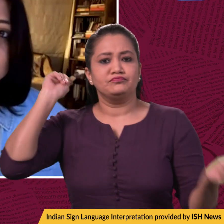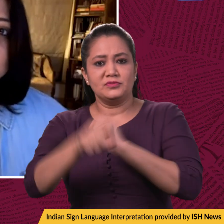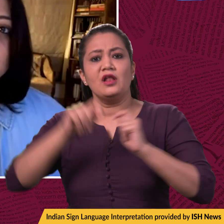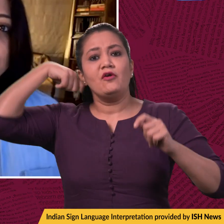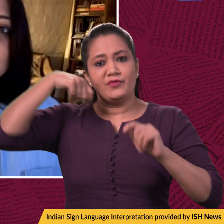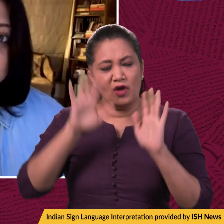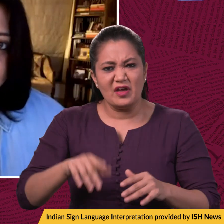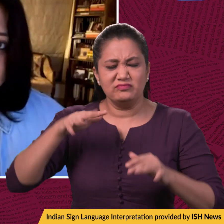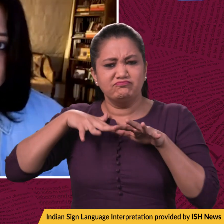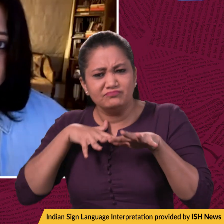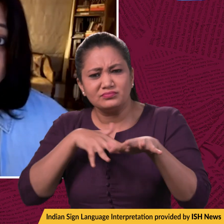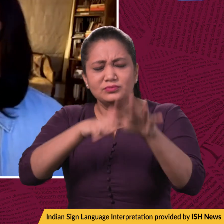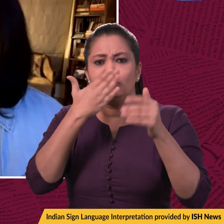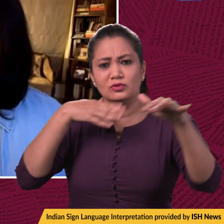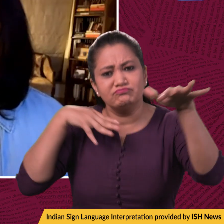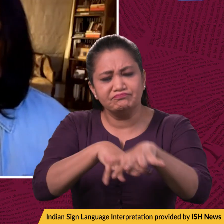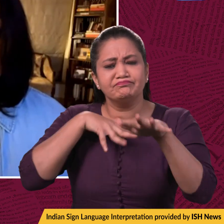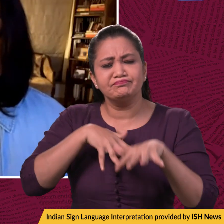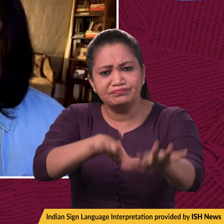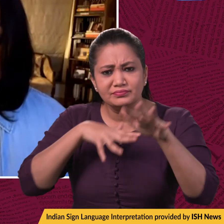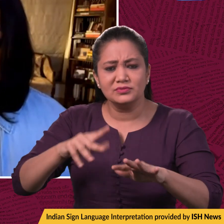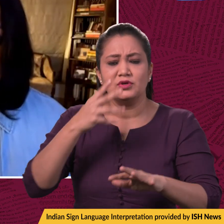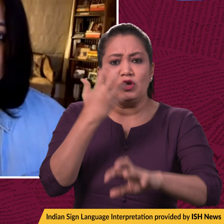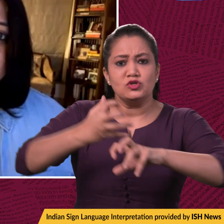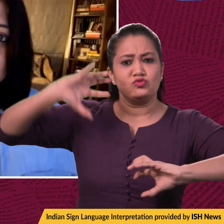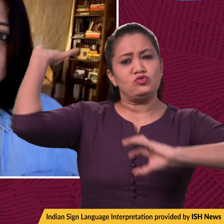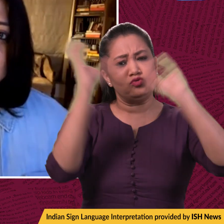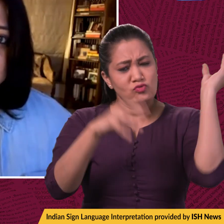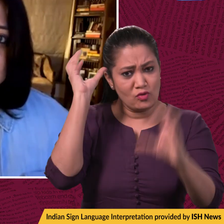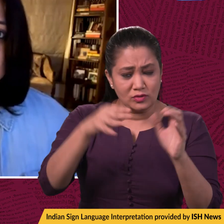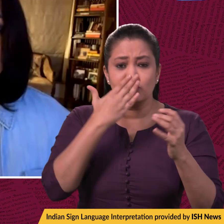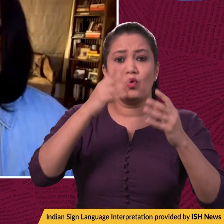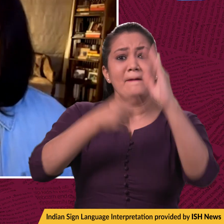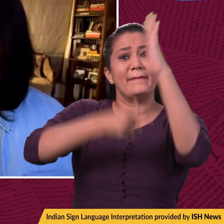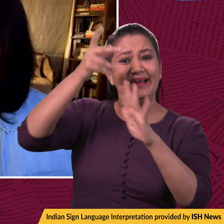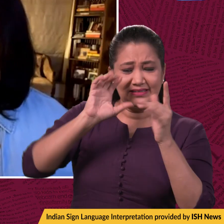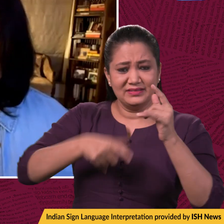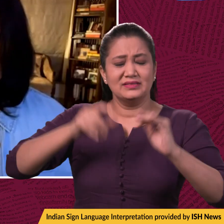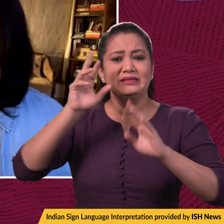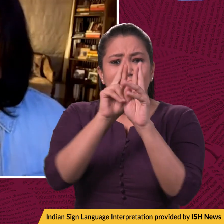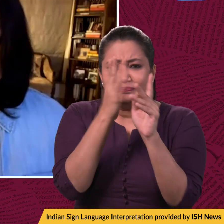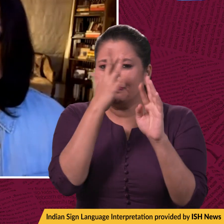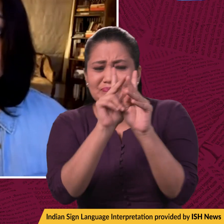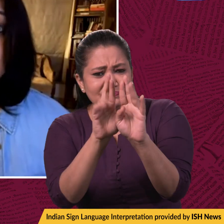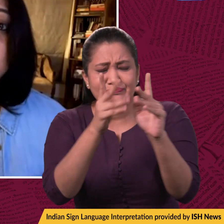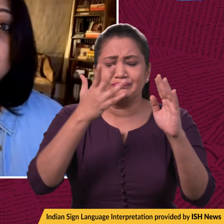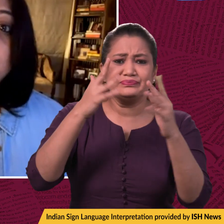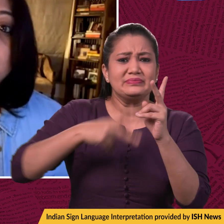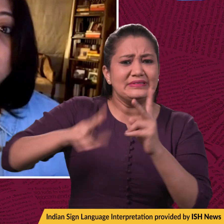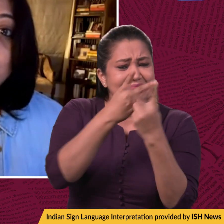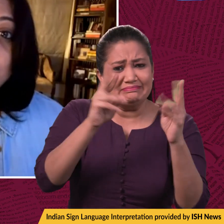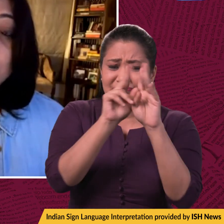video marching into the school, throwing stones at the school building, breaking the glass panes